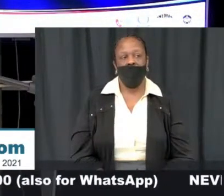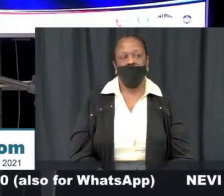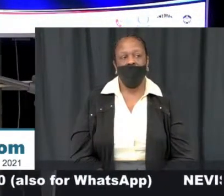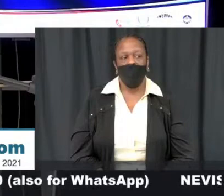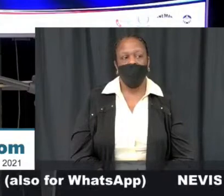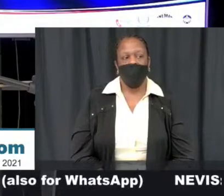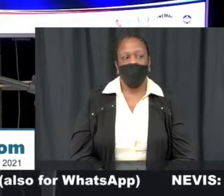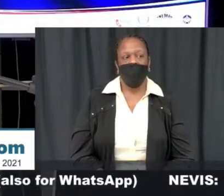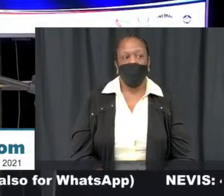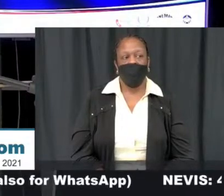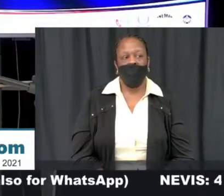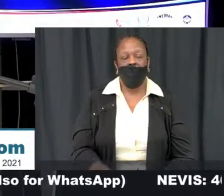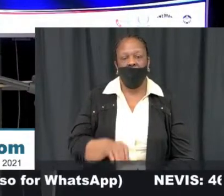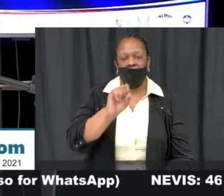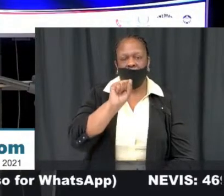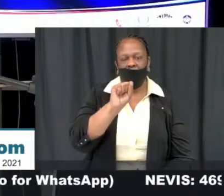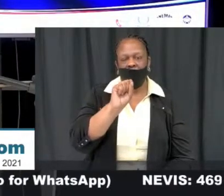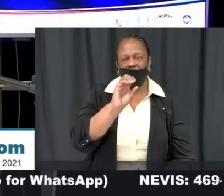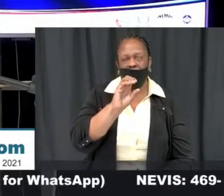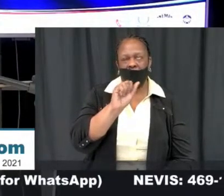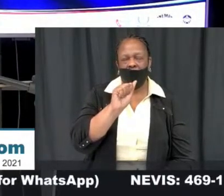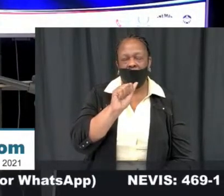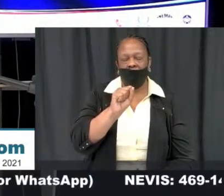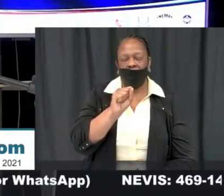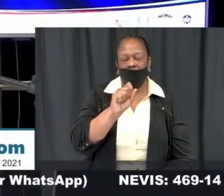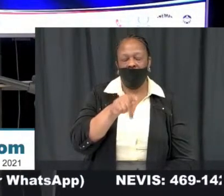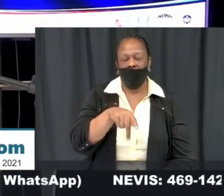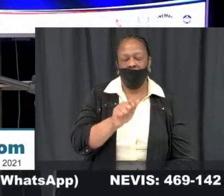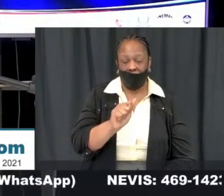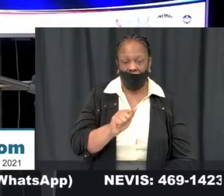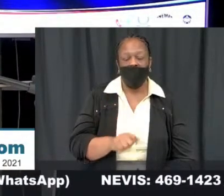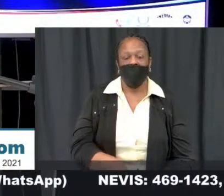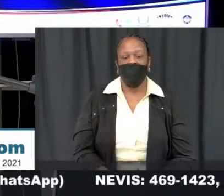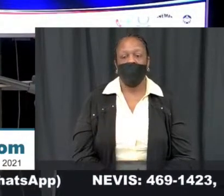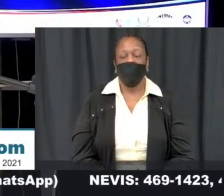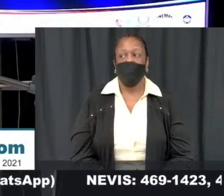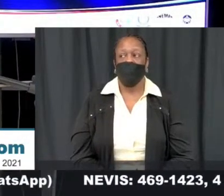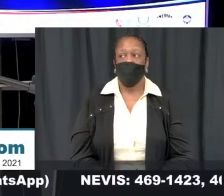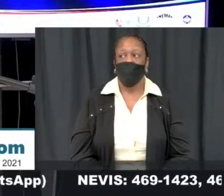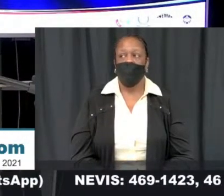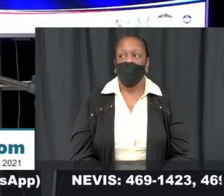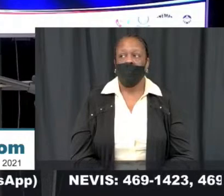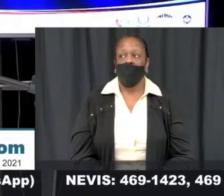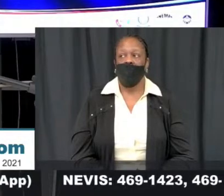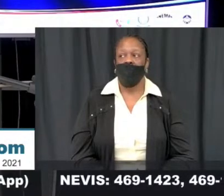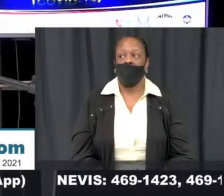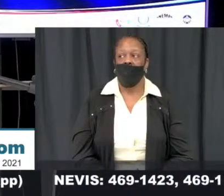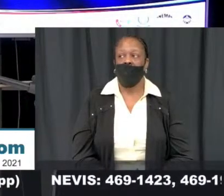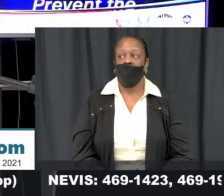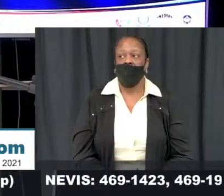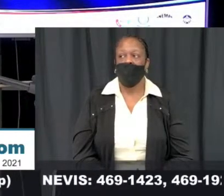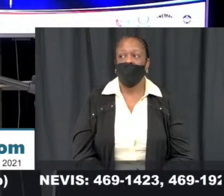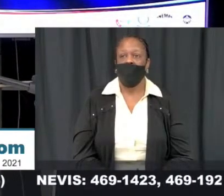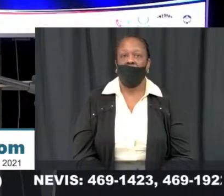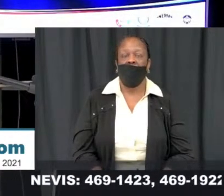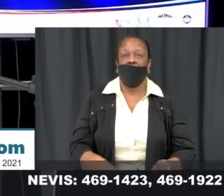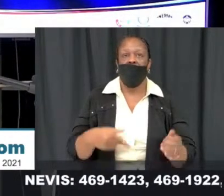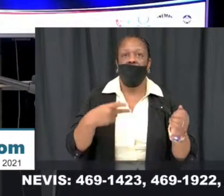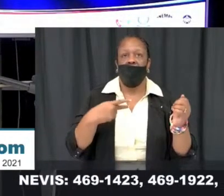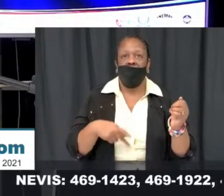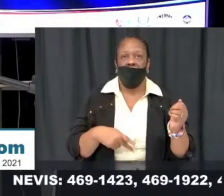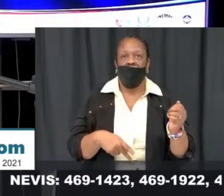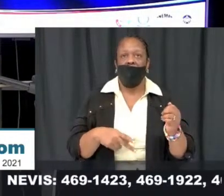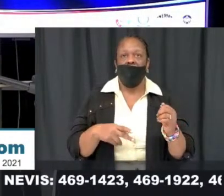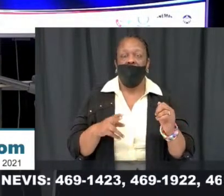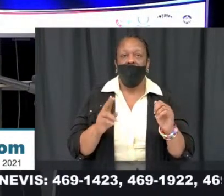2012, 2013, and the general who was giving us the lesson in the military school in Spain, and I